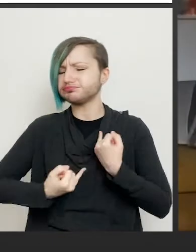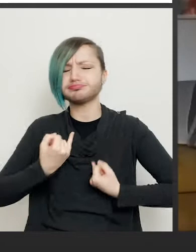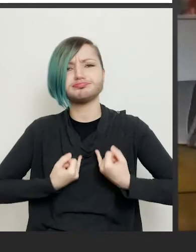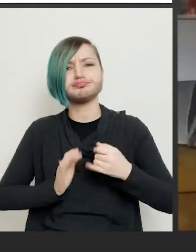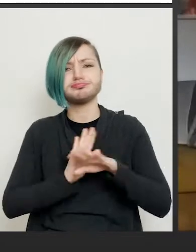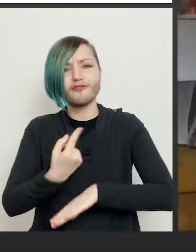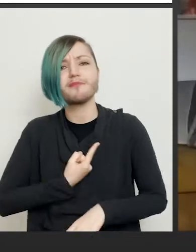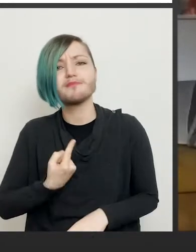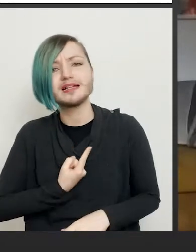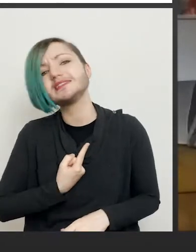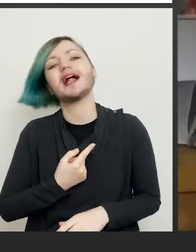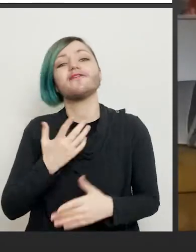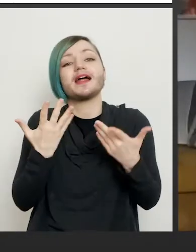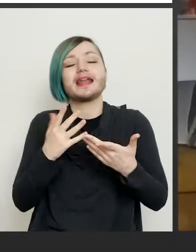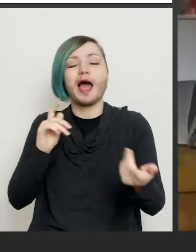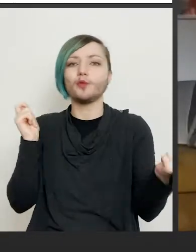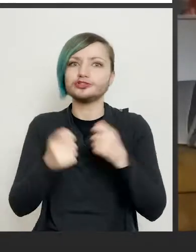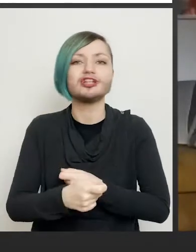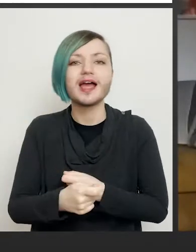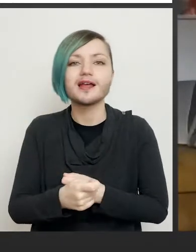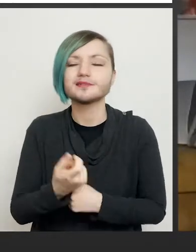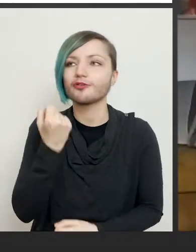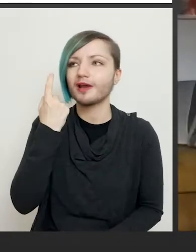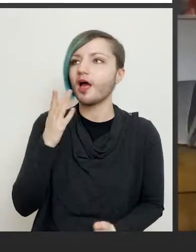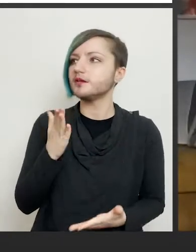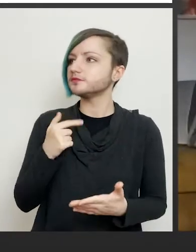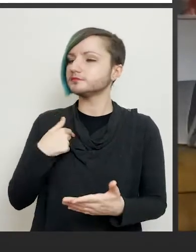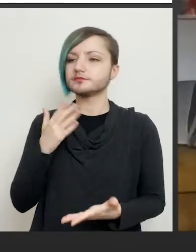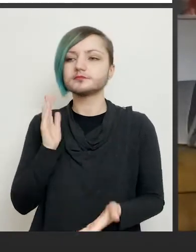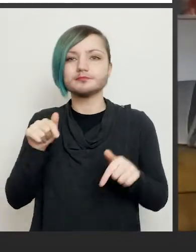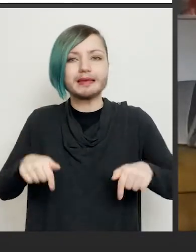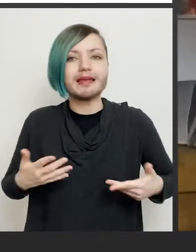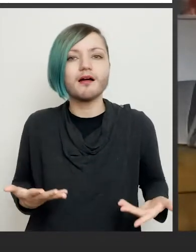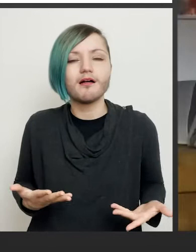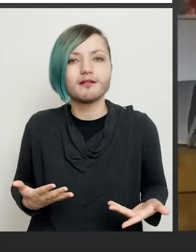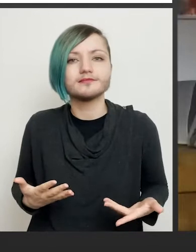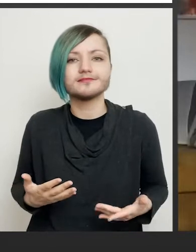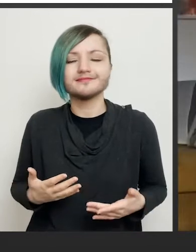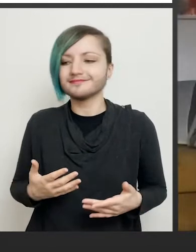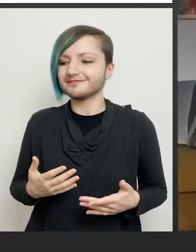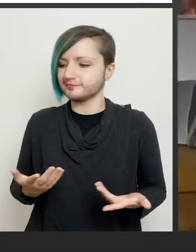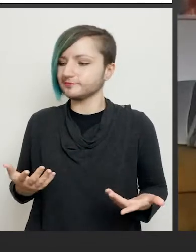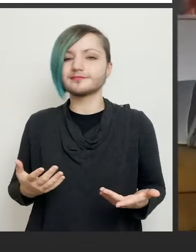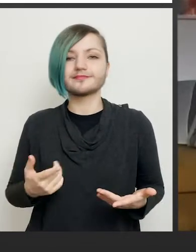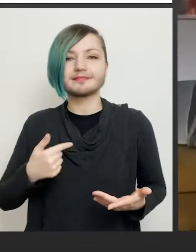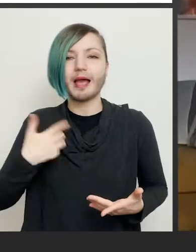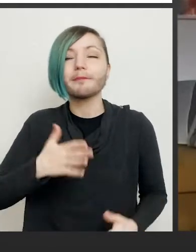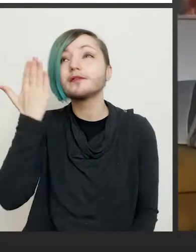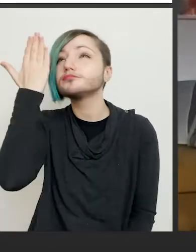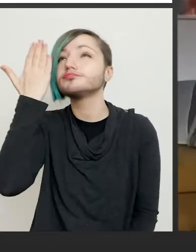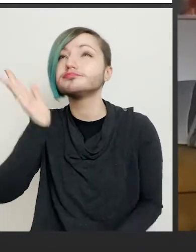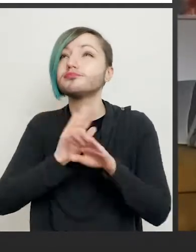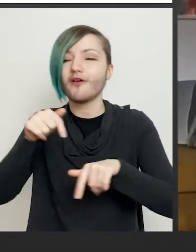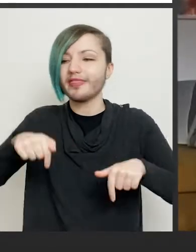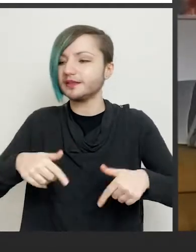and coming to the other side of that, and realizing, I'm actually here. I'm here where I wanted to be, and here's where I imagined I would be, and I'm